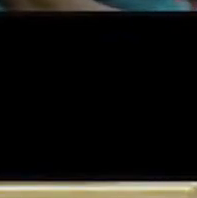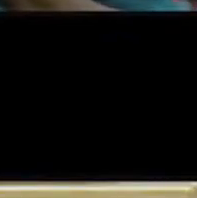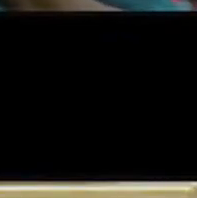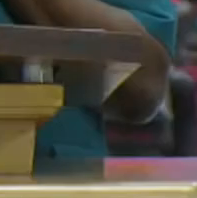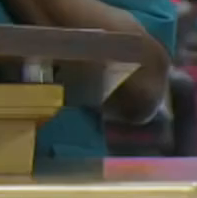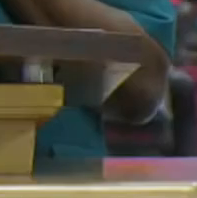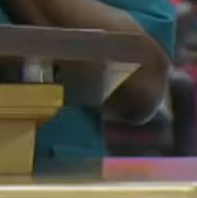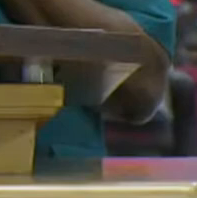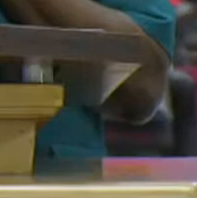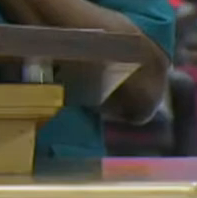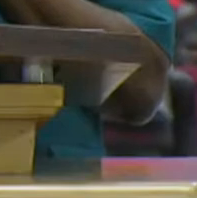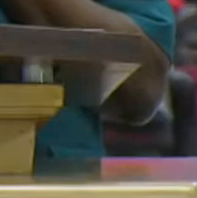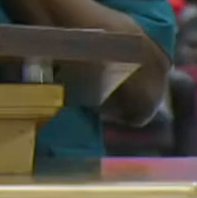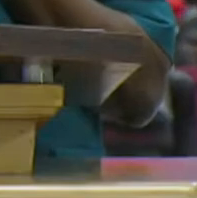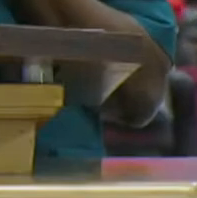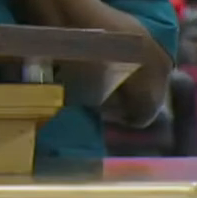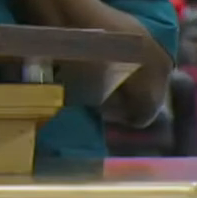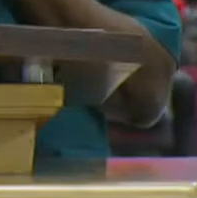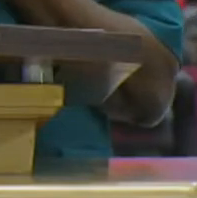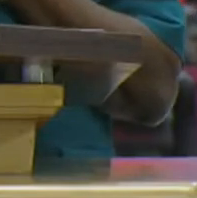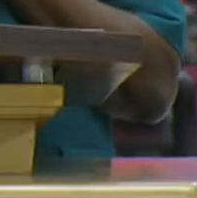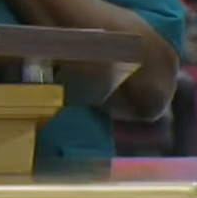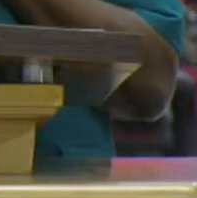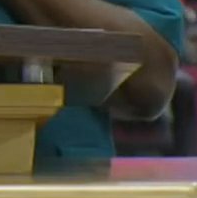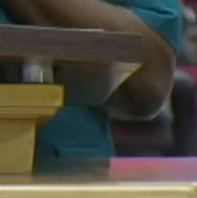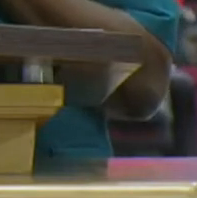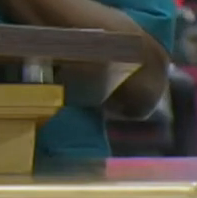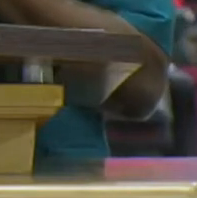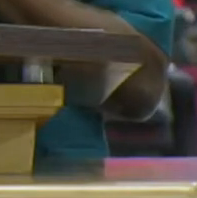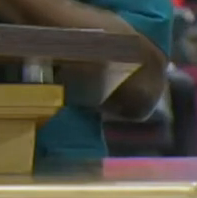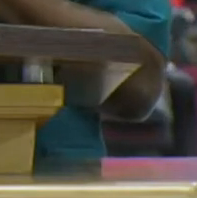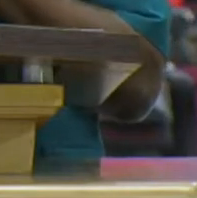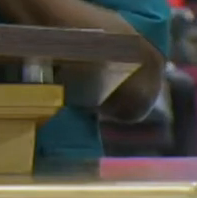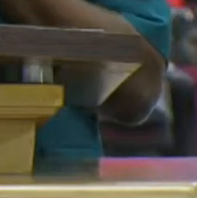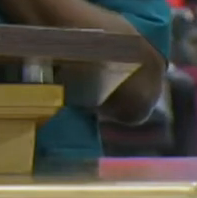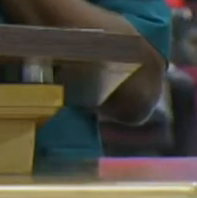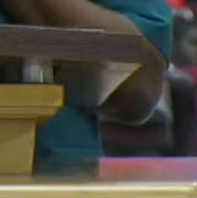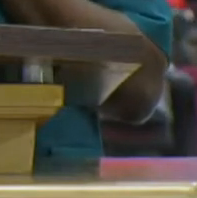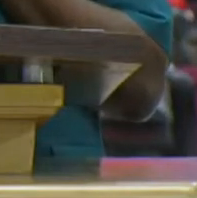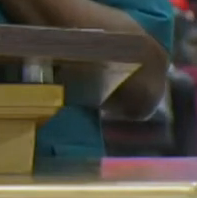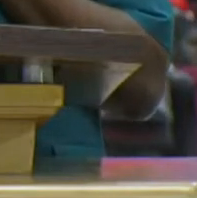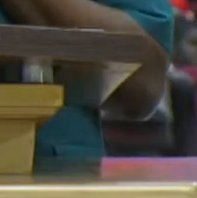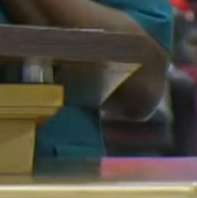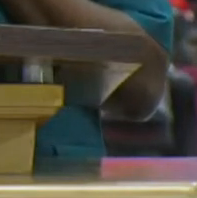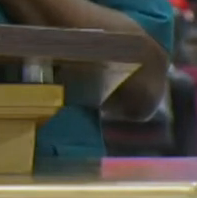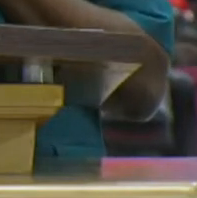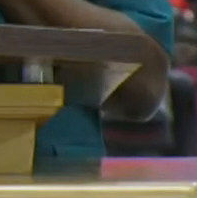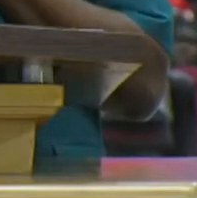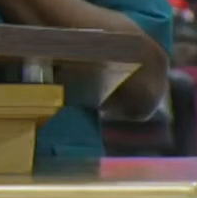For your new beginning. Just thank him.